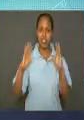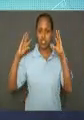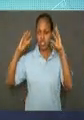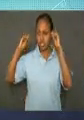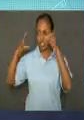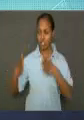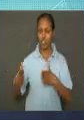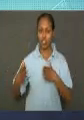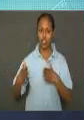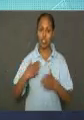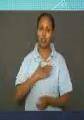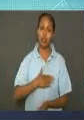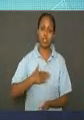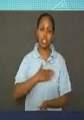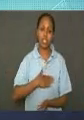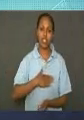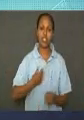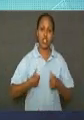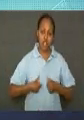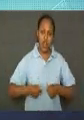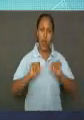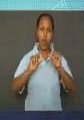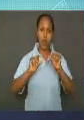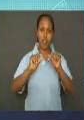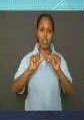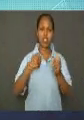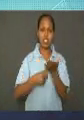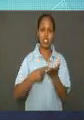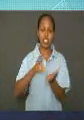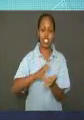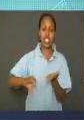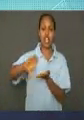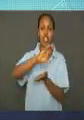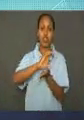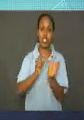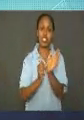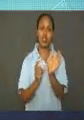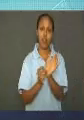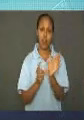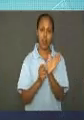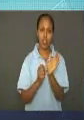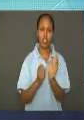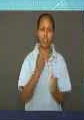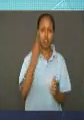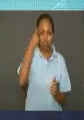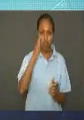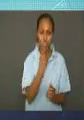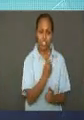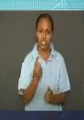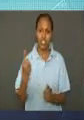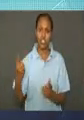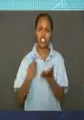Teacher, please go over the circuit symbol for each of